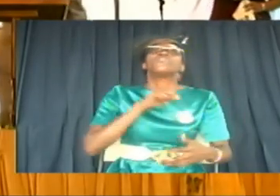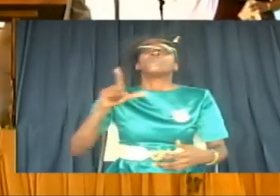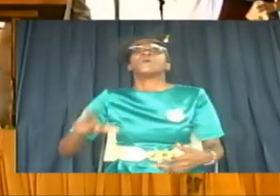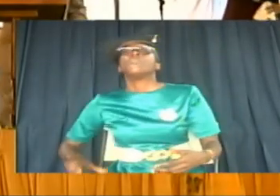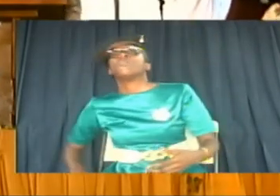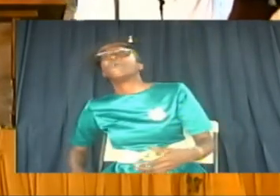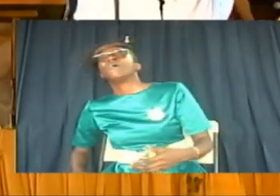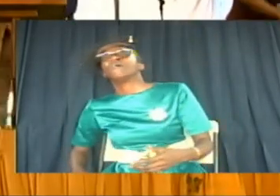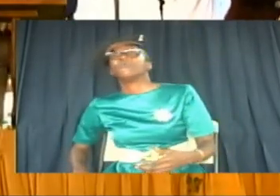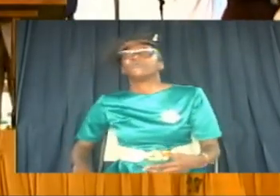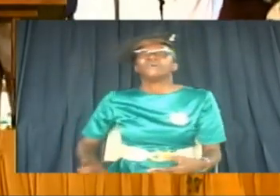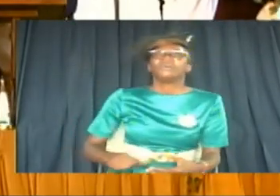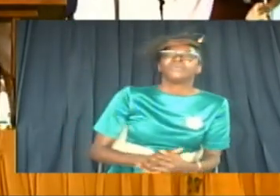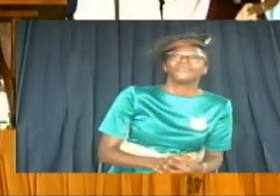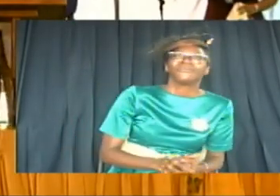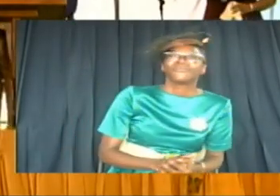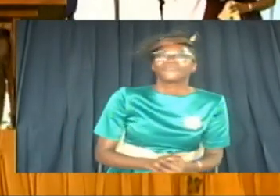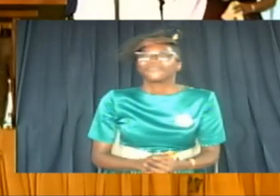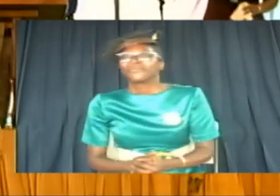Hallelujah.